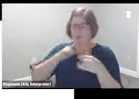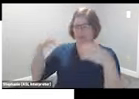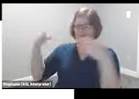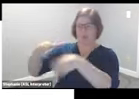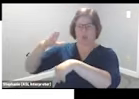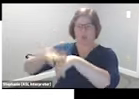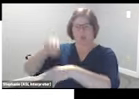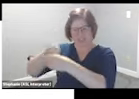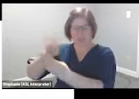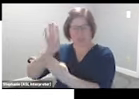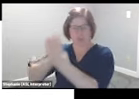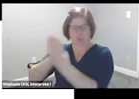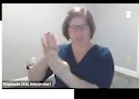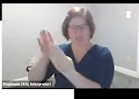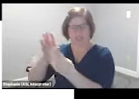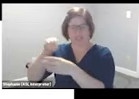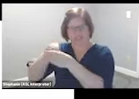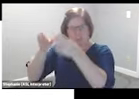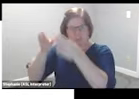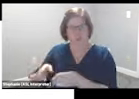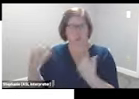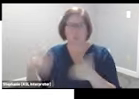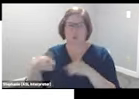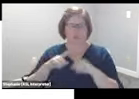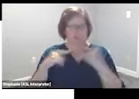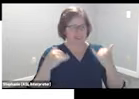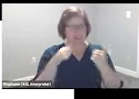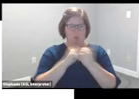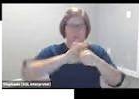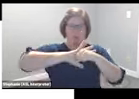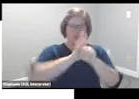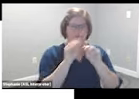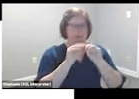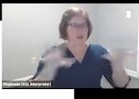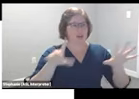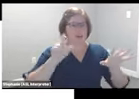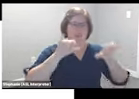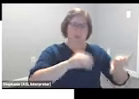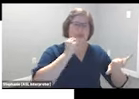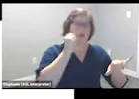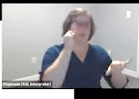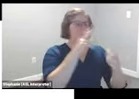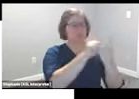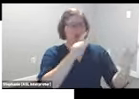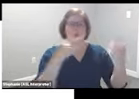understand the impact of COVID-19 on students, faculty, postdocs, and teaching staff with disabilities is also really